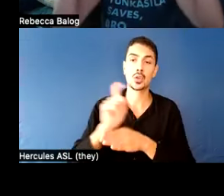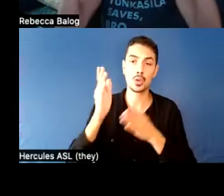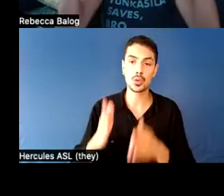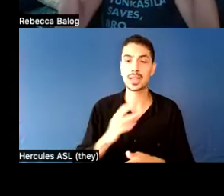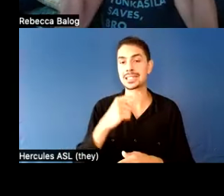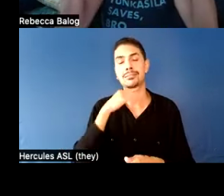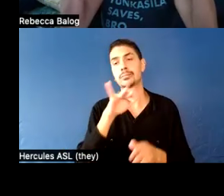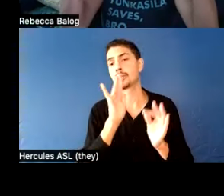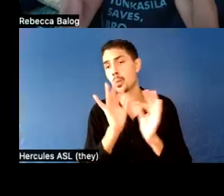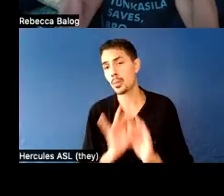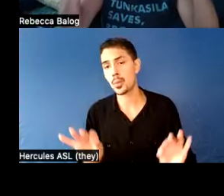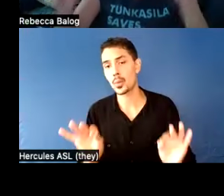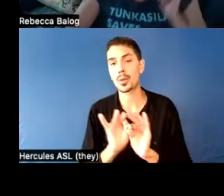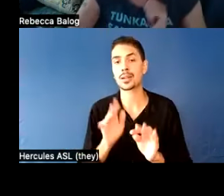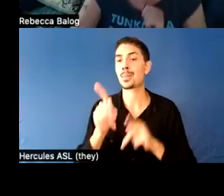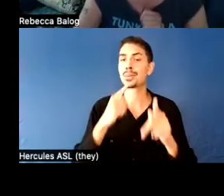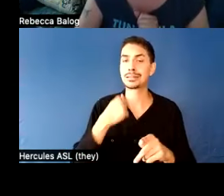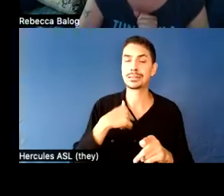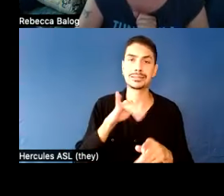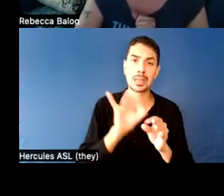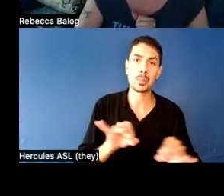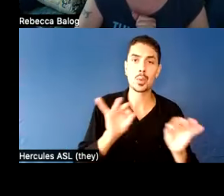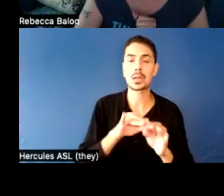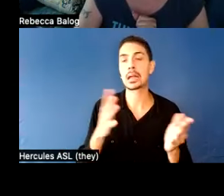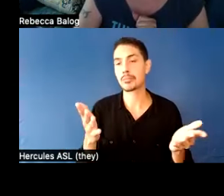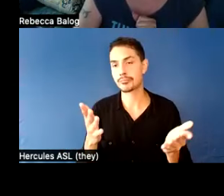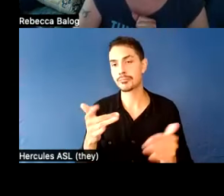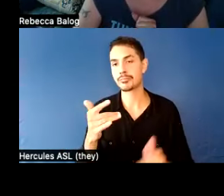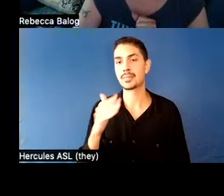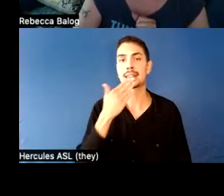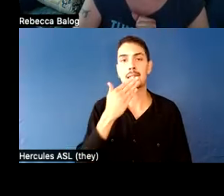was. Love it. Thank you, Ashley.